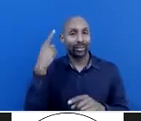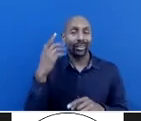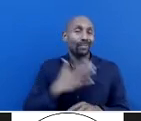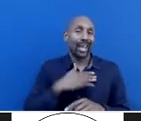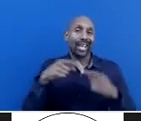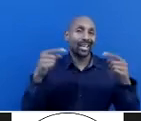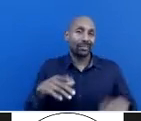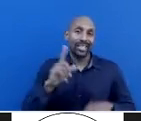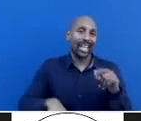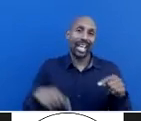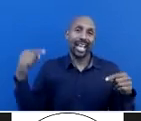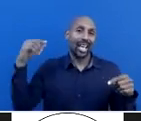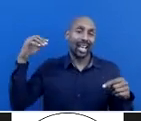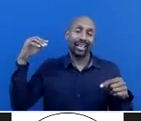benefit.